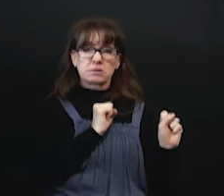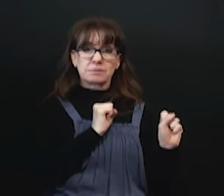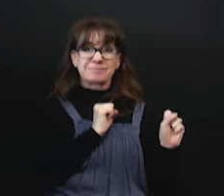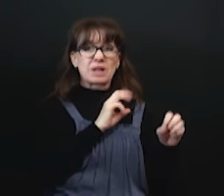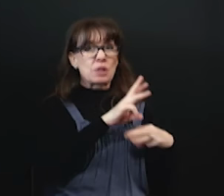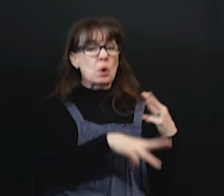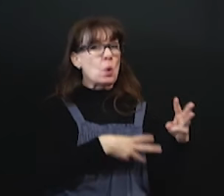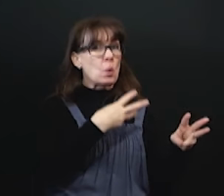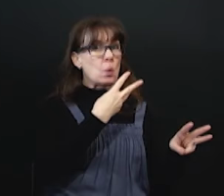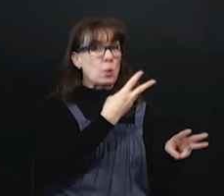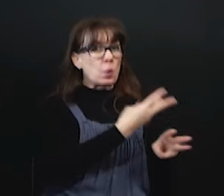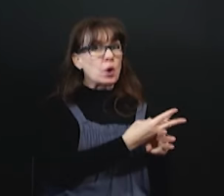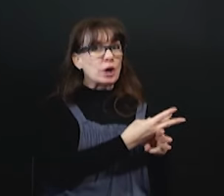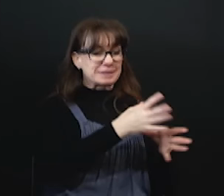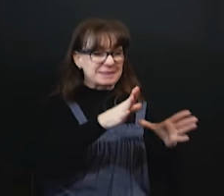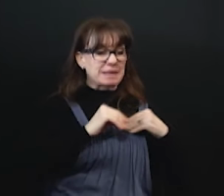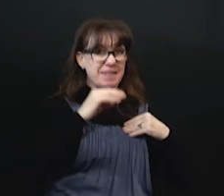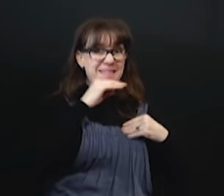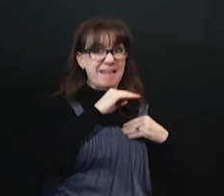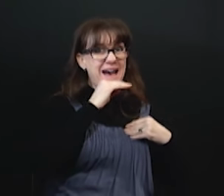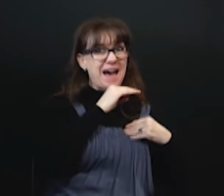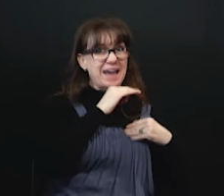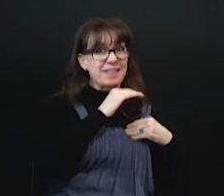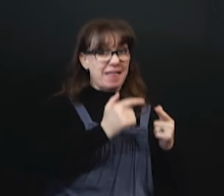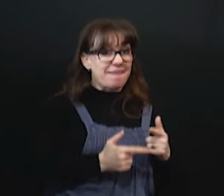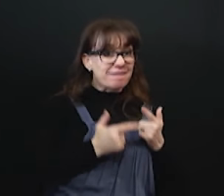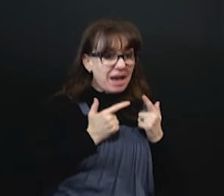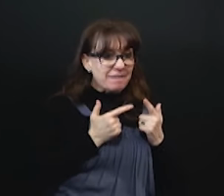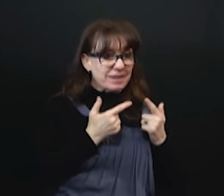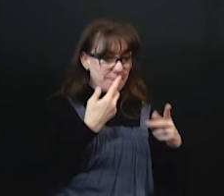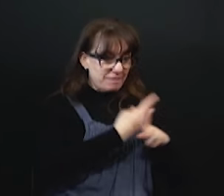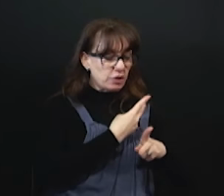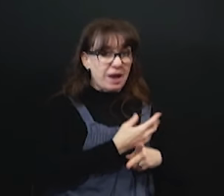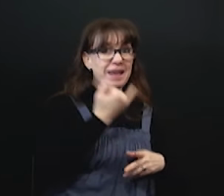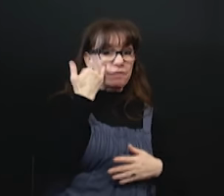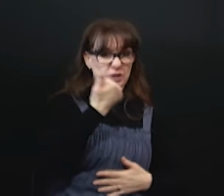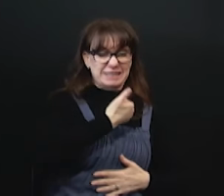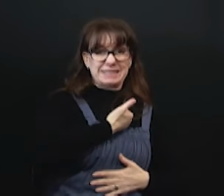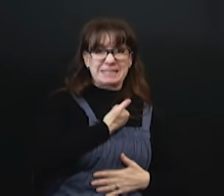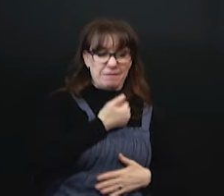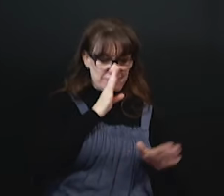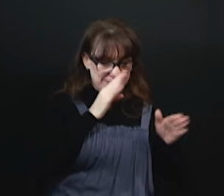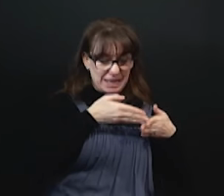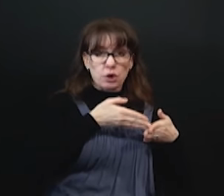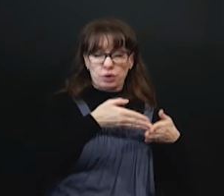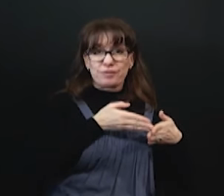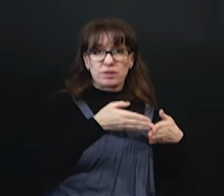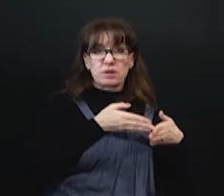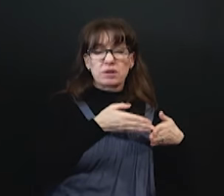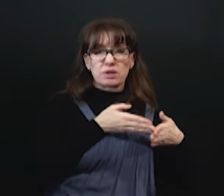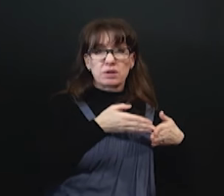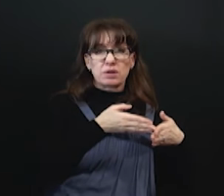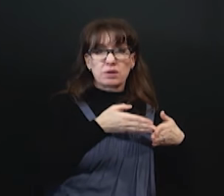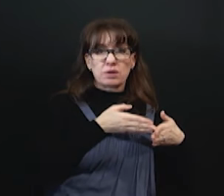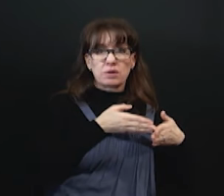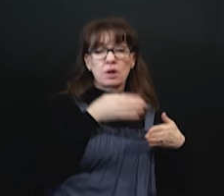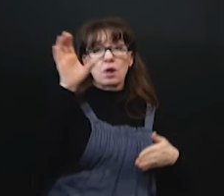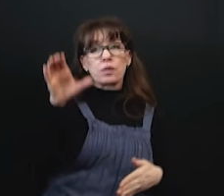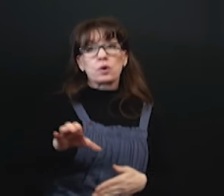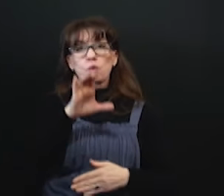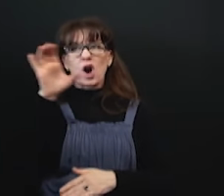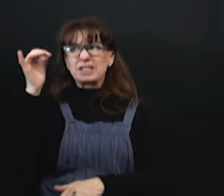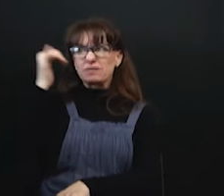The world has bought the lie that life can be found if we are self-centered. In fact, that's the best way to find it. So the cross is